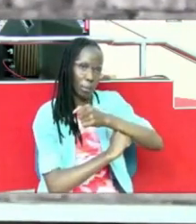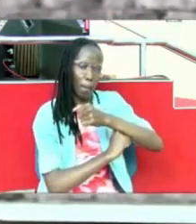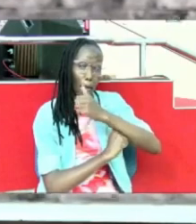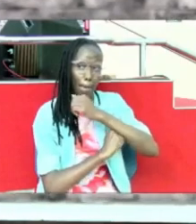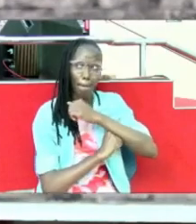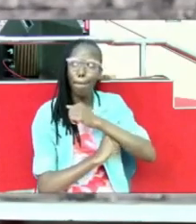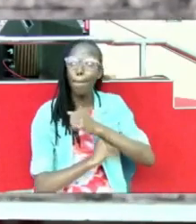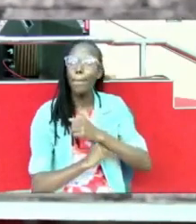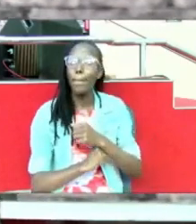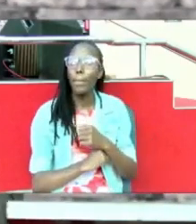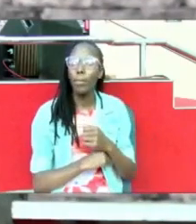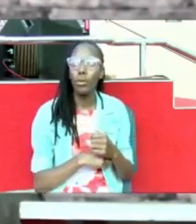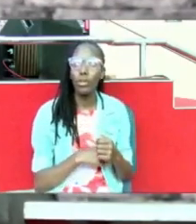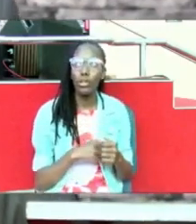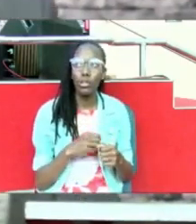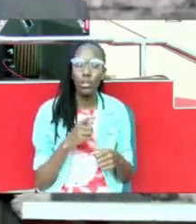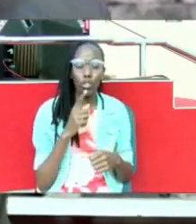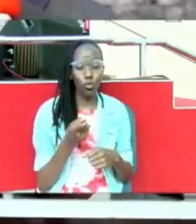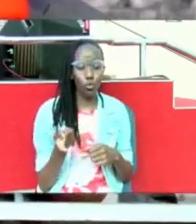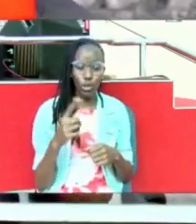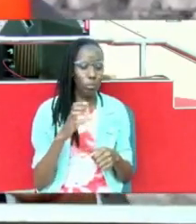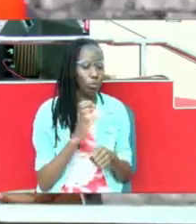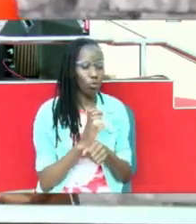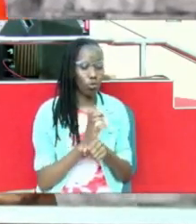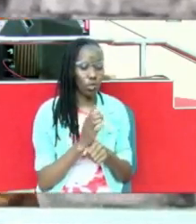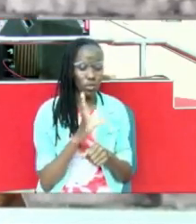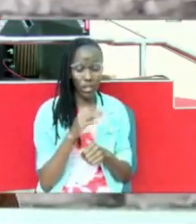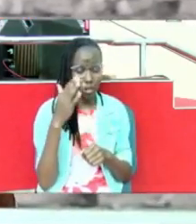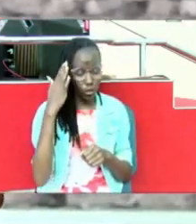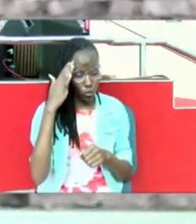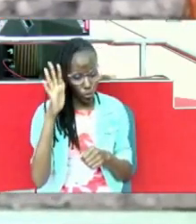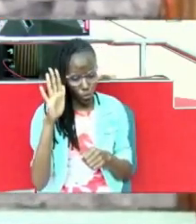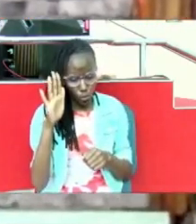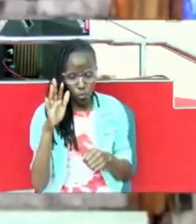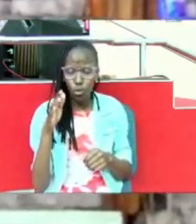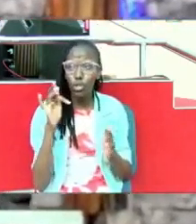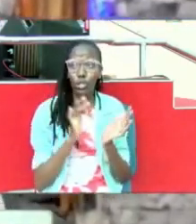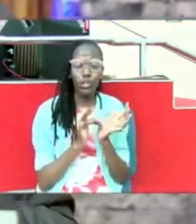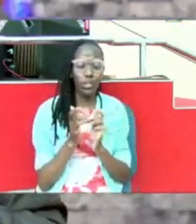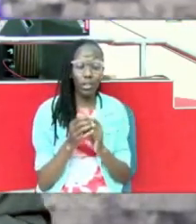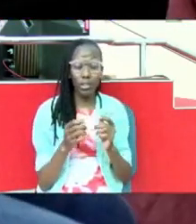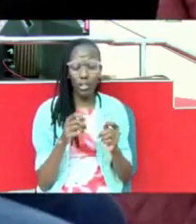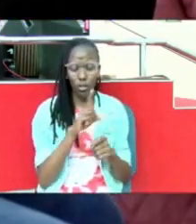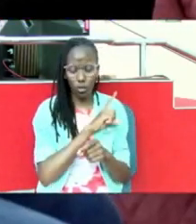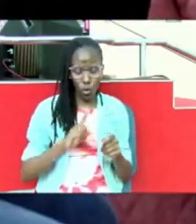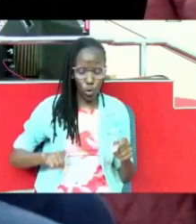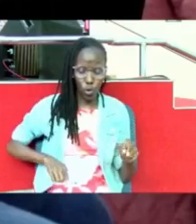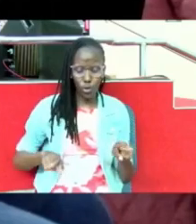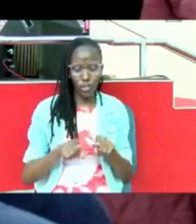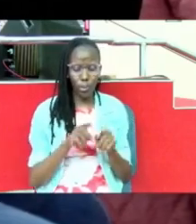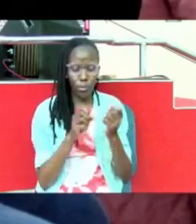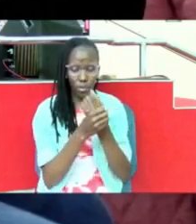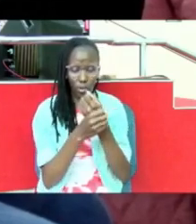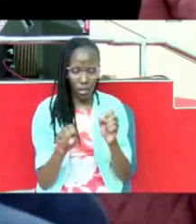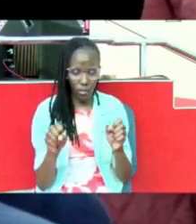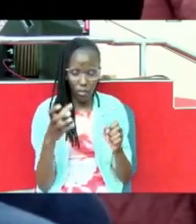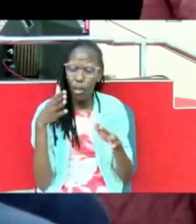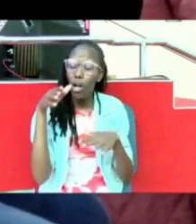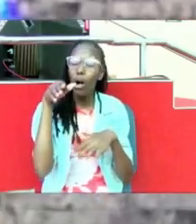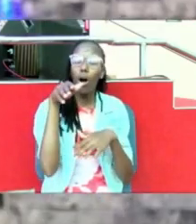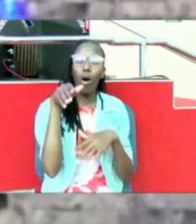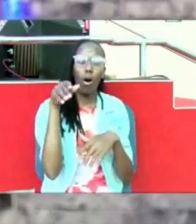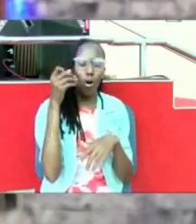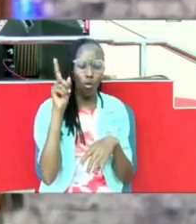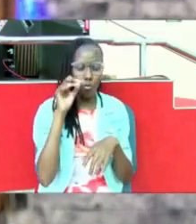ambazo zinafaa. Did you come to this service and did not know Jesus as Lord and Savior of your life? Ulikuja kwa ibada hii na hata hujamjua Yesu